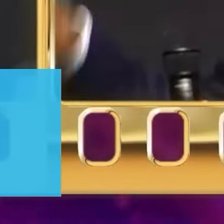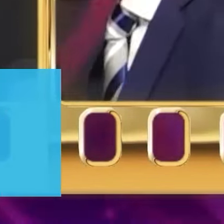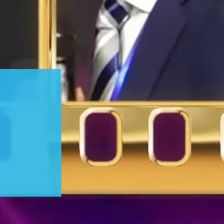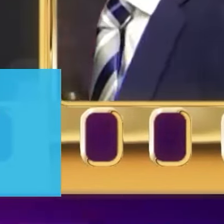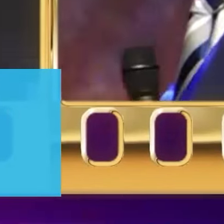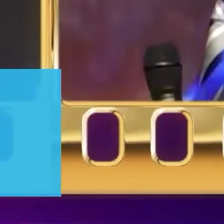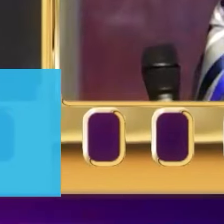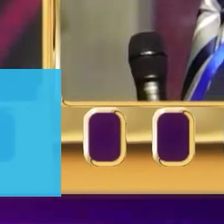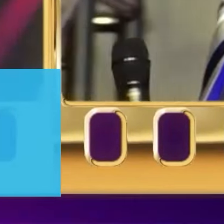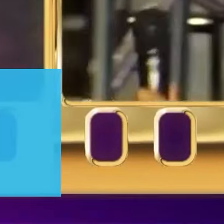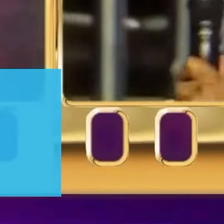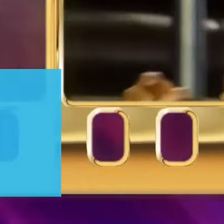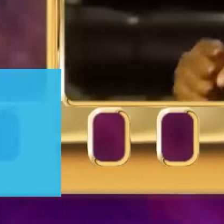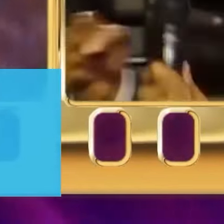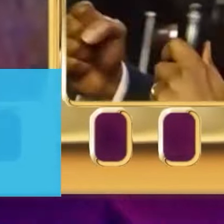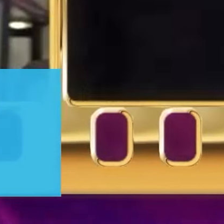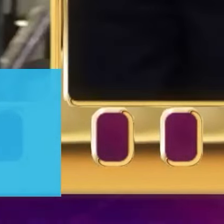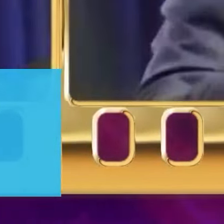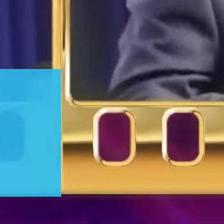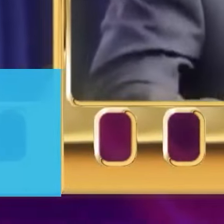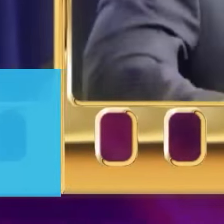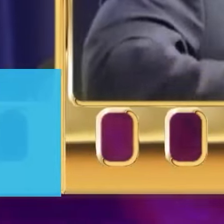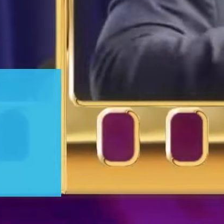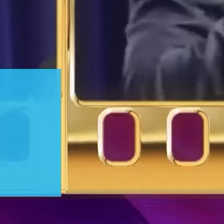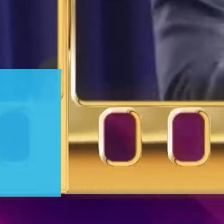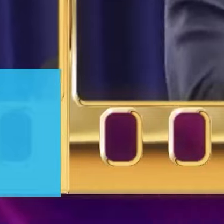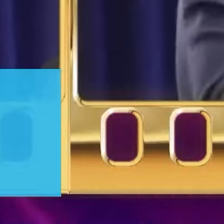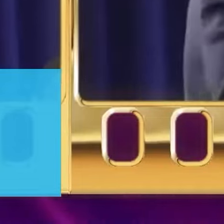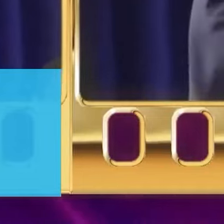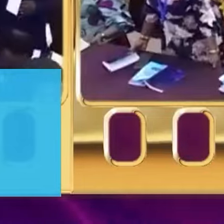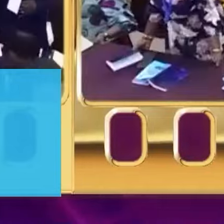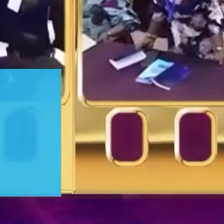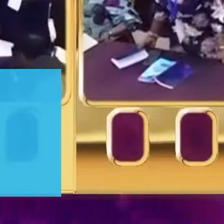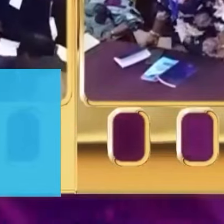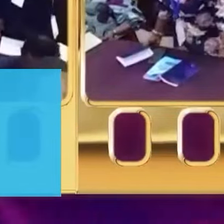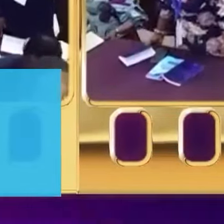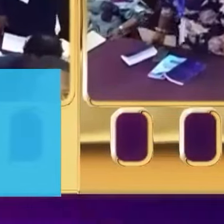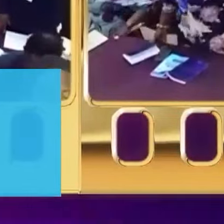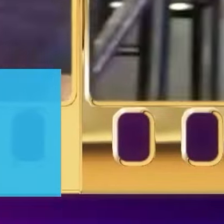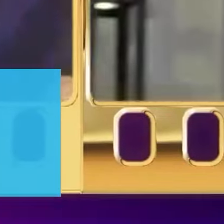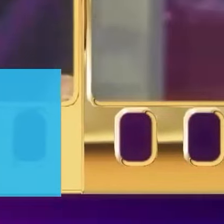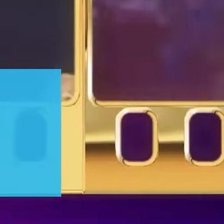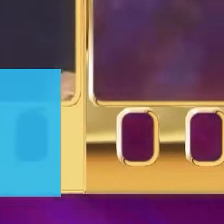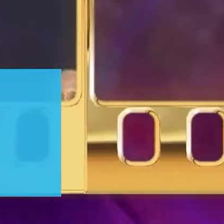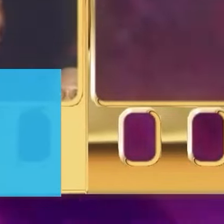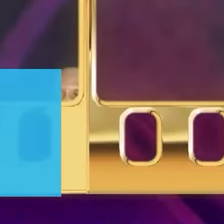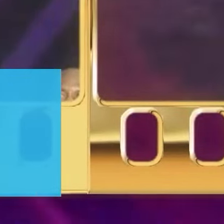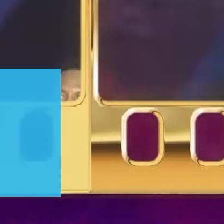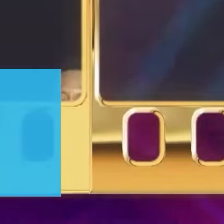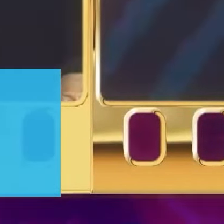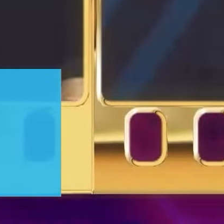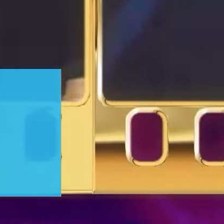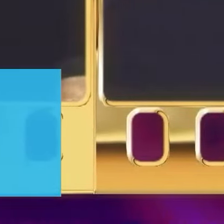this church, we saw that when people were preaching, others responded in tears. It is not the preaching that we do in our